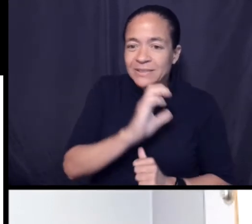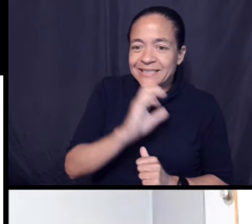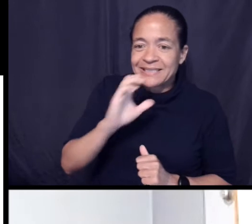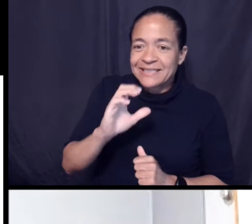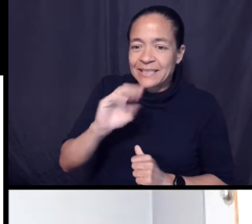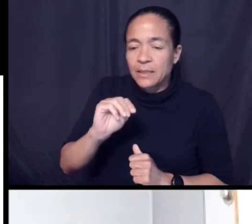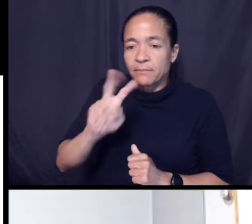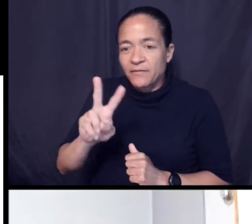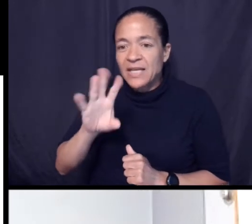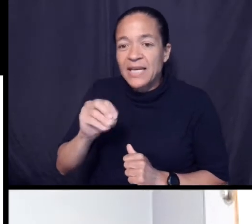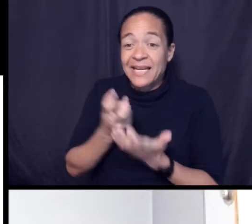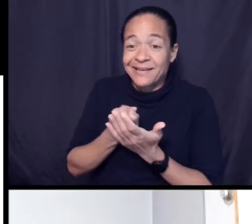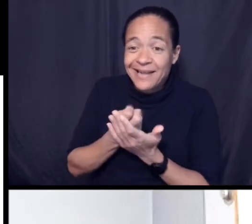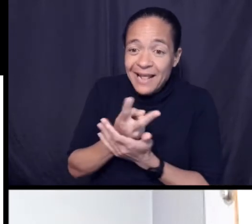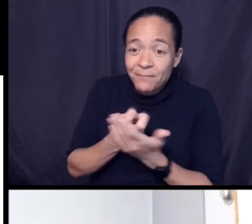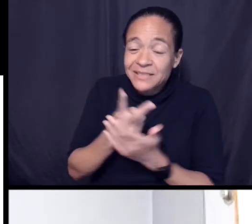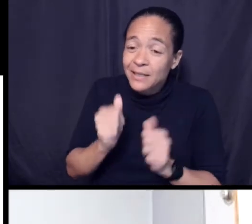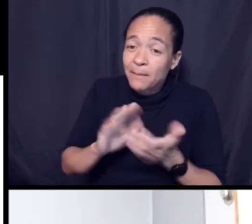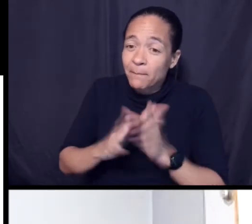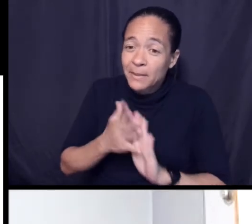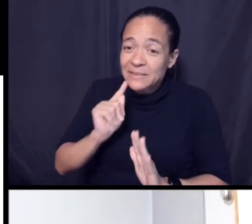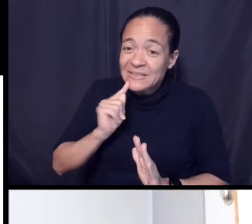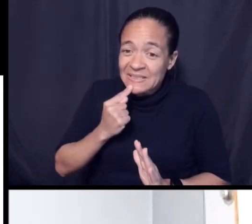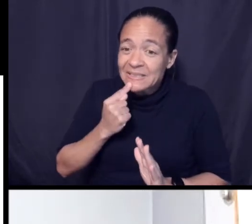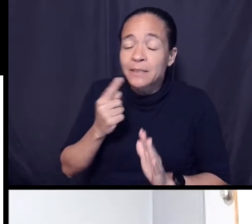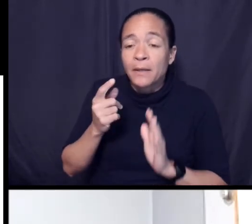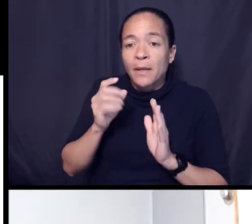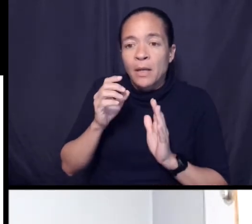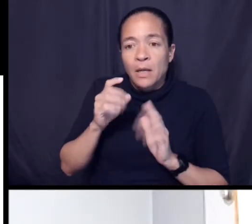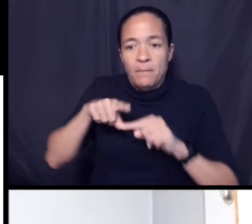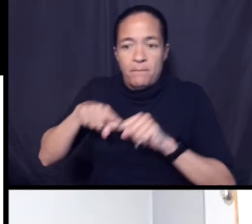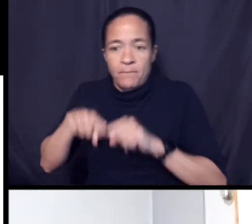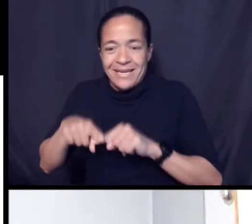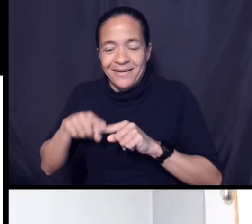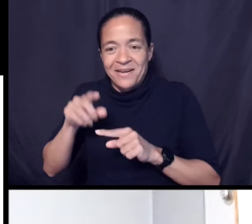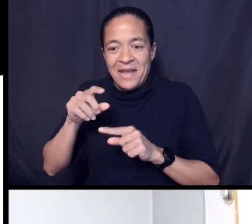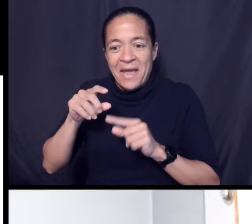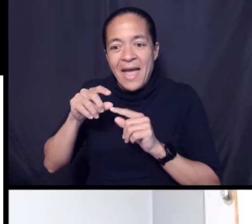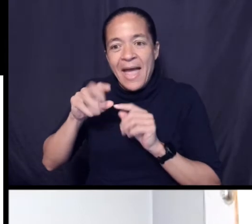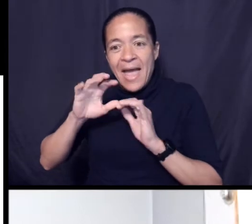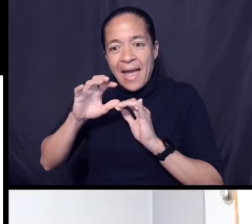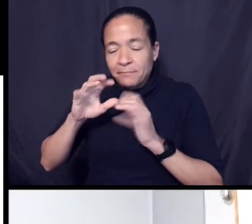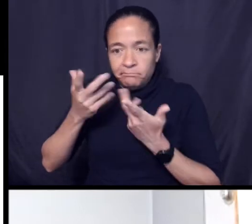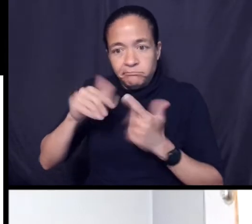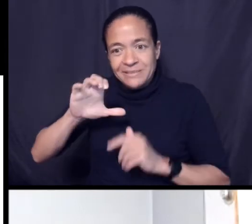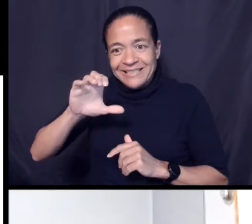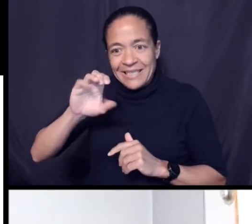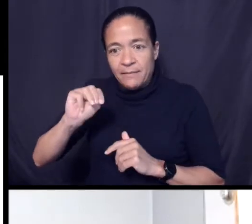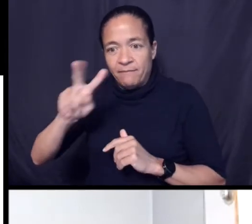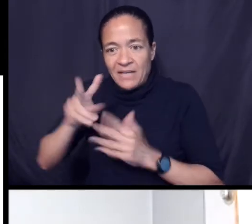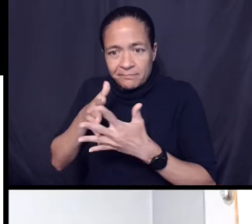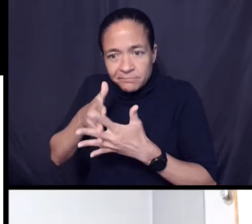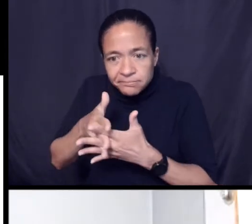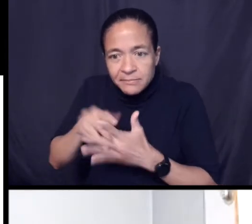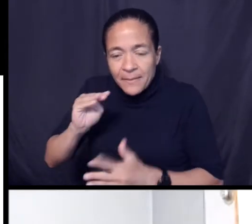CMV. And really, the epilepsy can be fairly severe. It all depends on how severe the brain malformations are. And